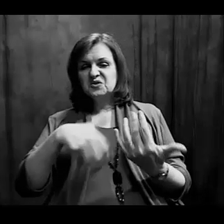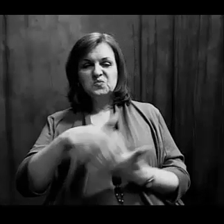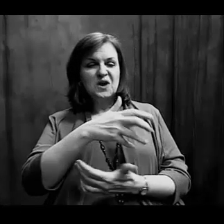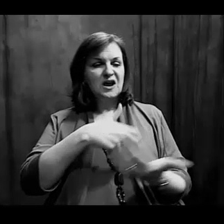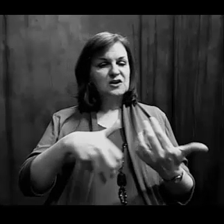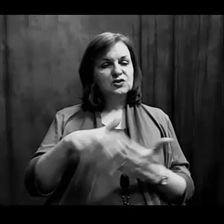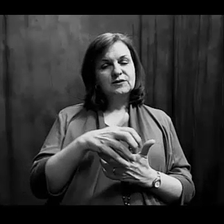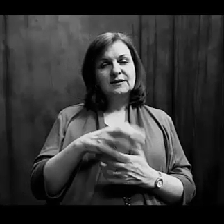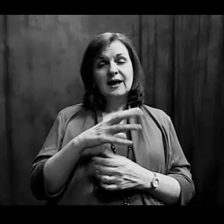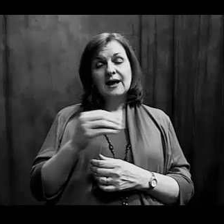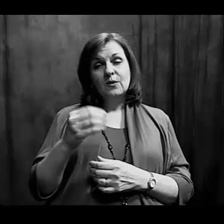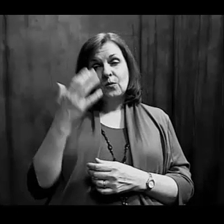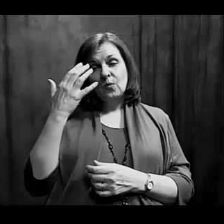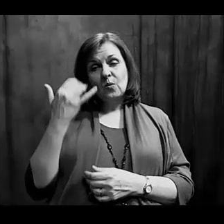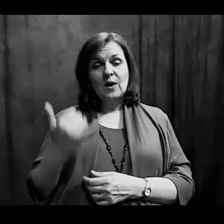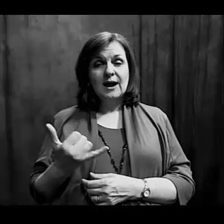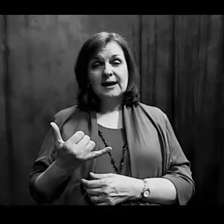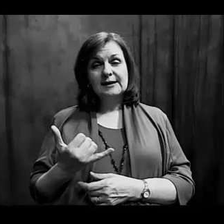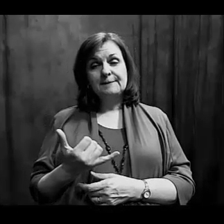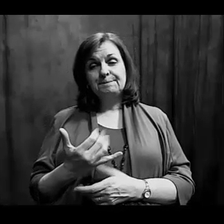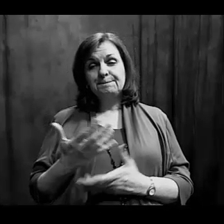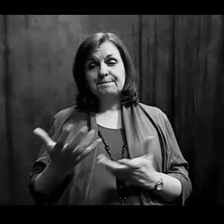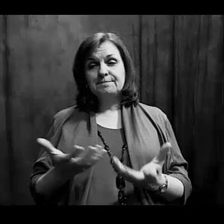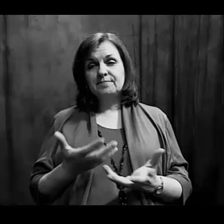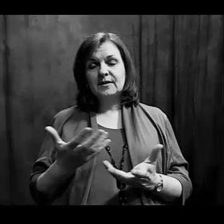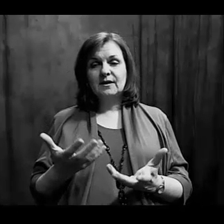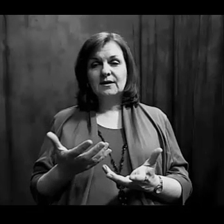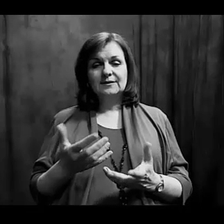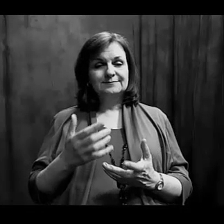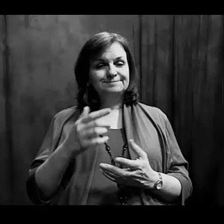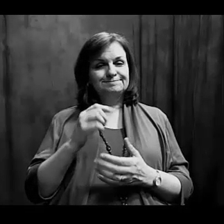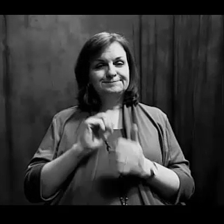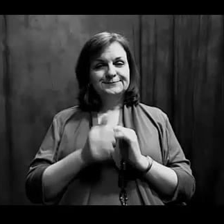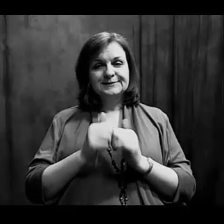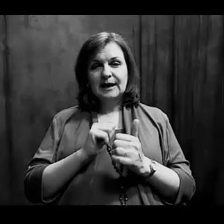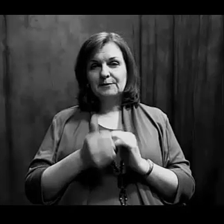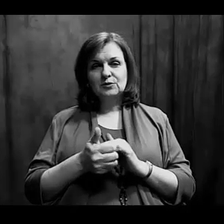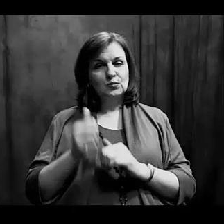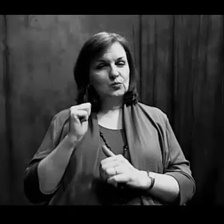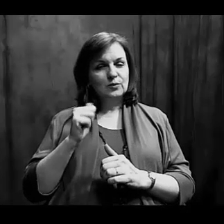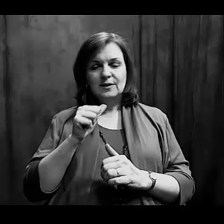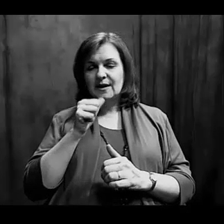of interactions and why these sorts of